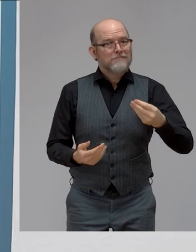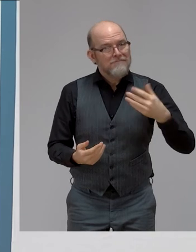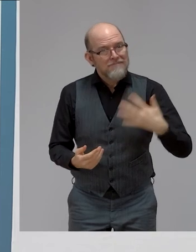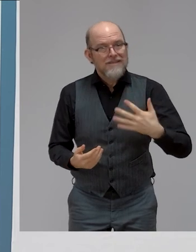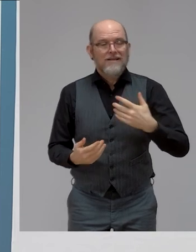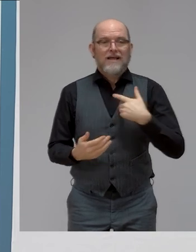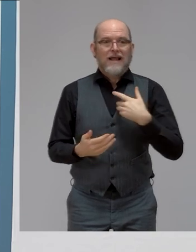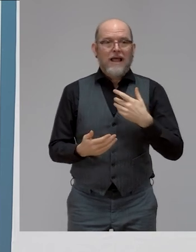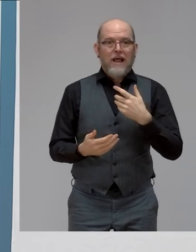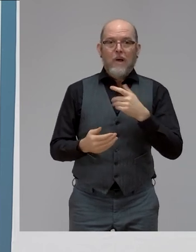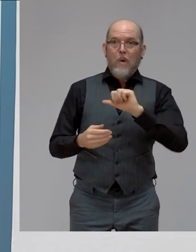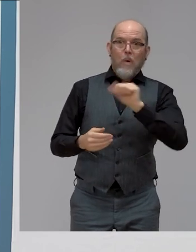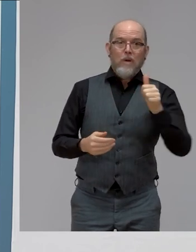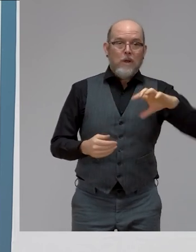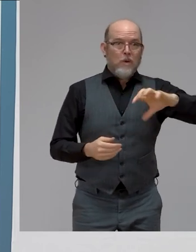countries